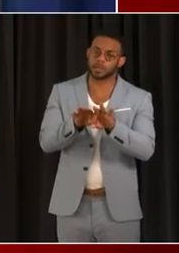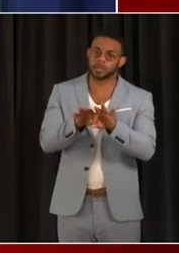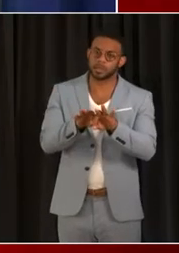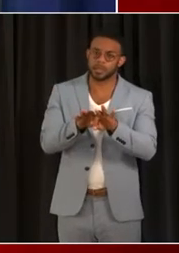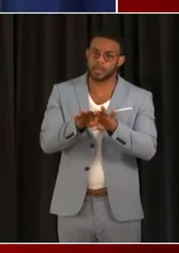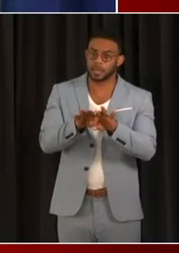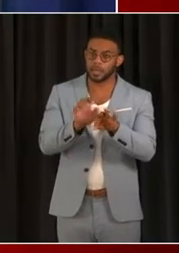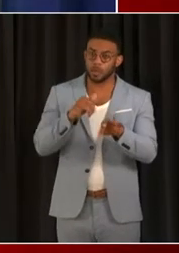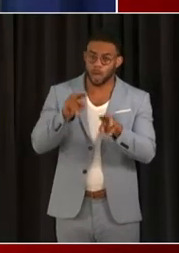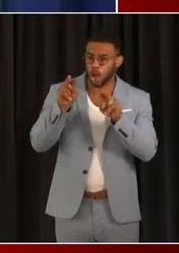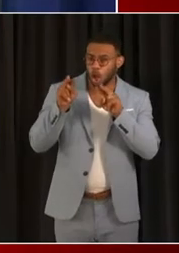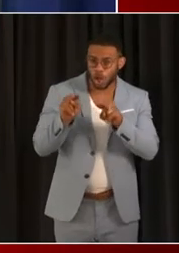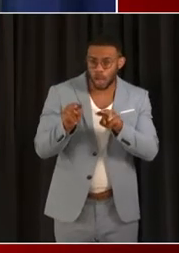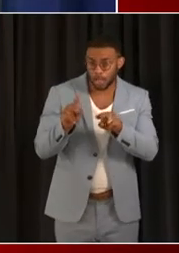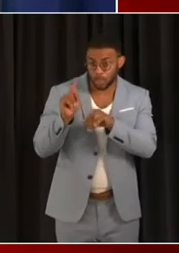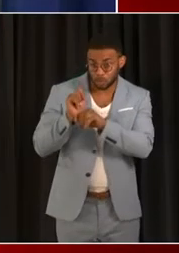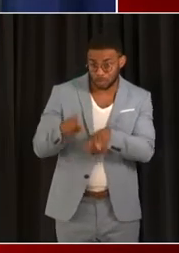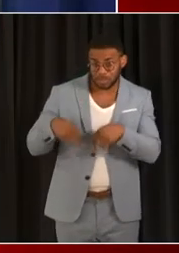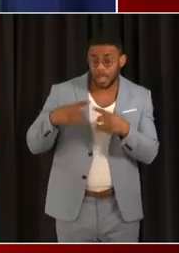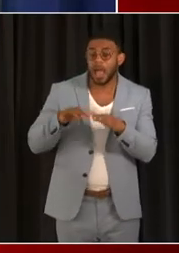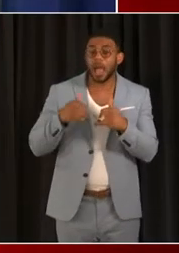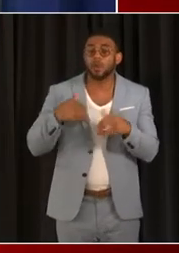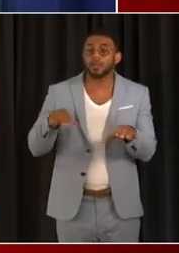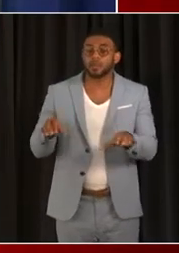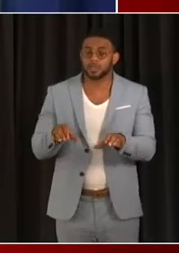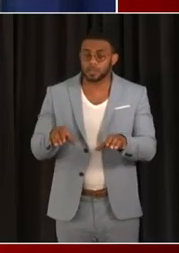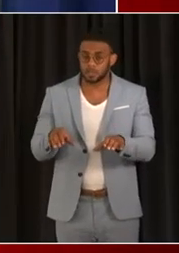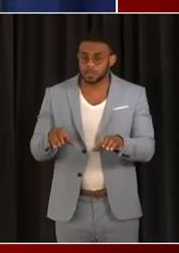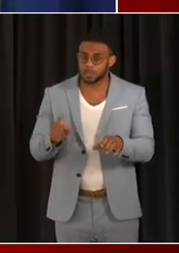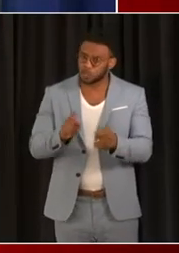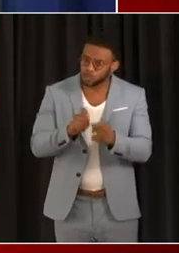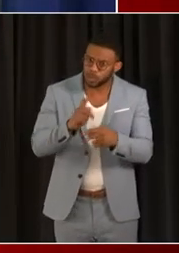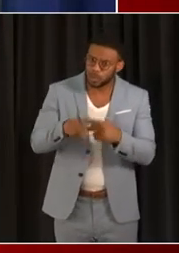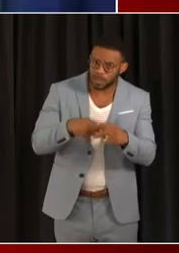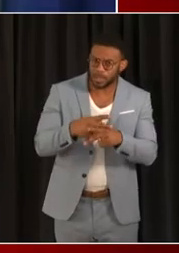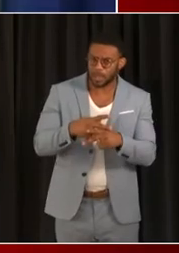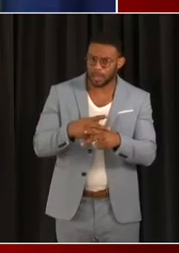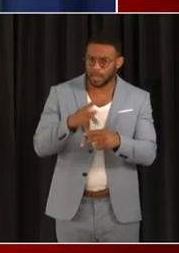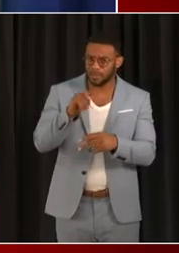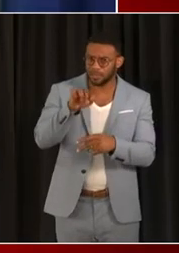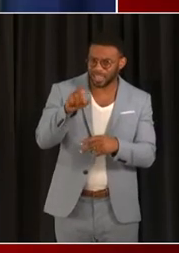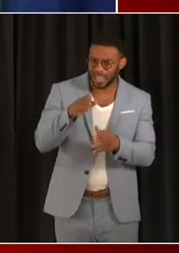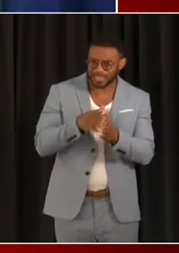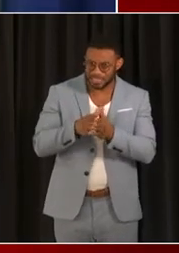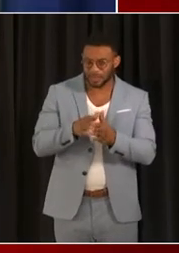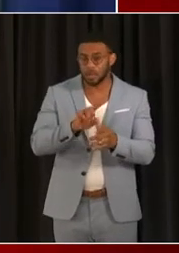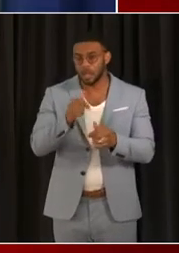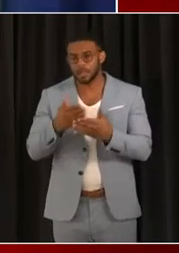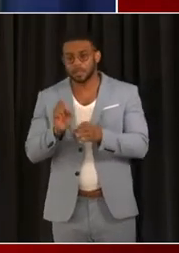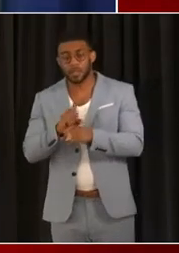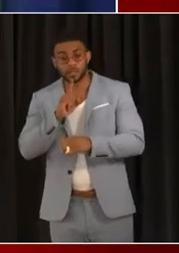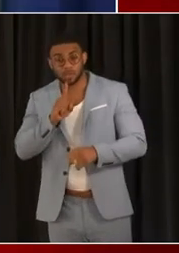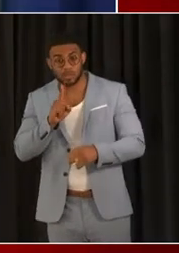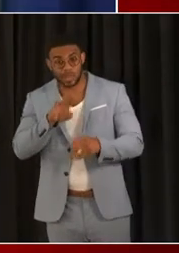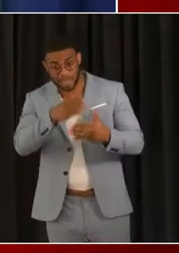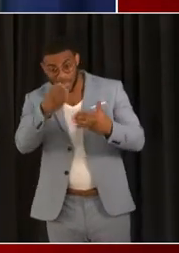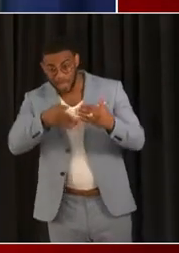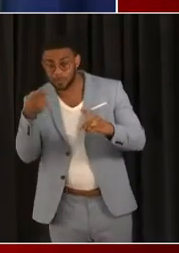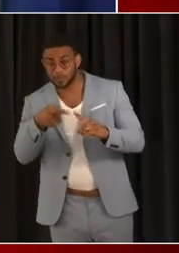important that we look at traditionally how we've done certain types of tax incentives and other things to make sure